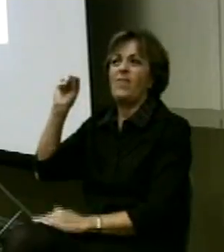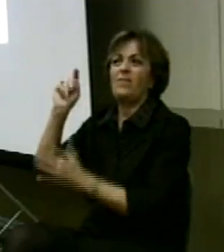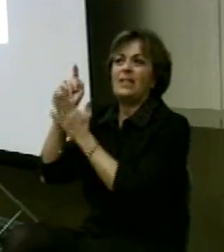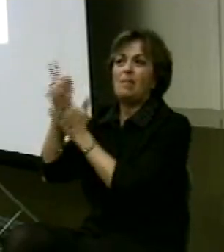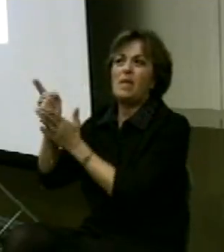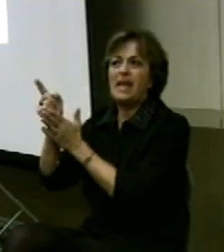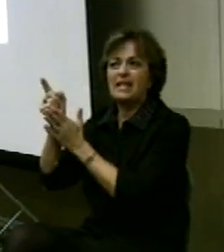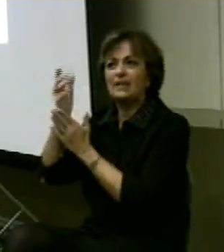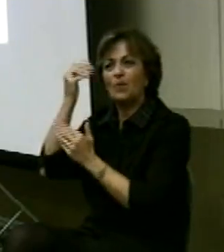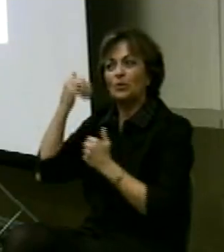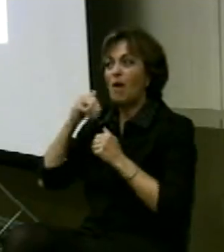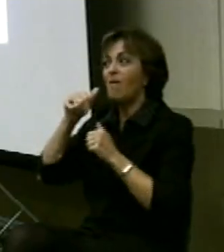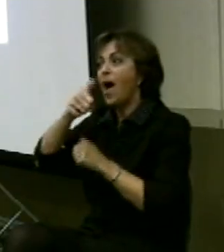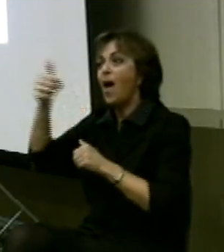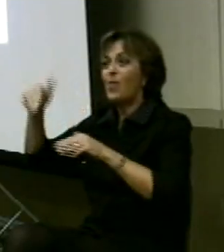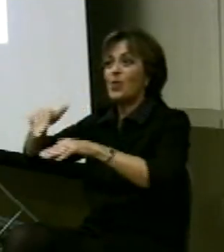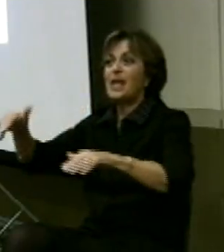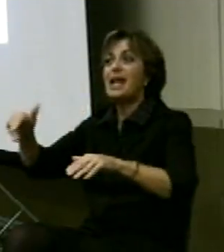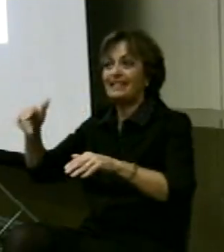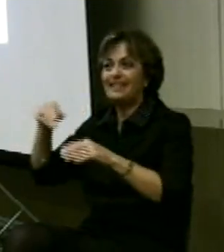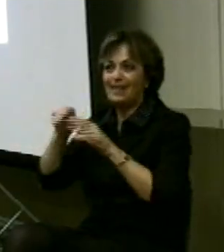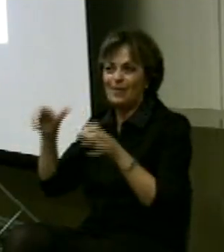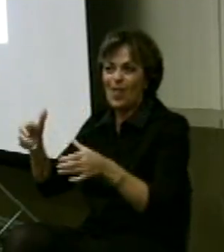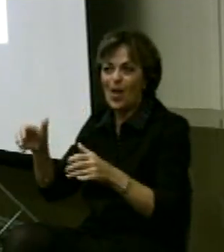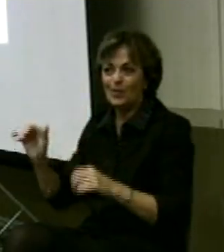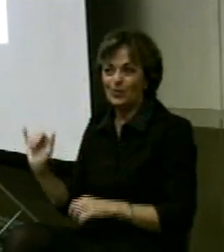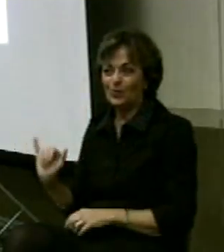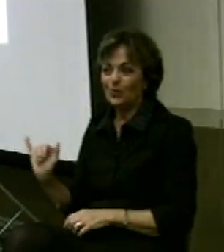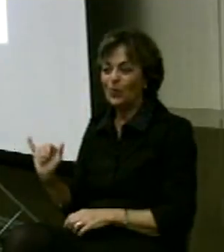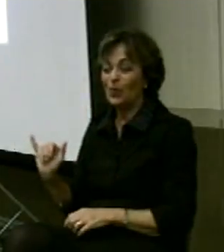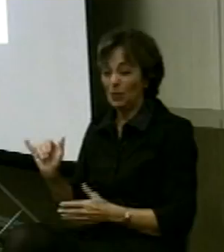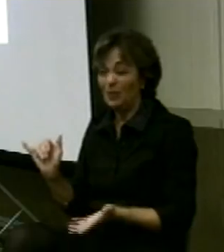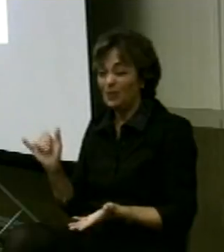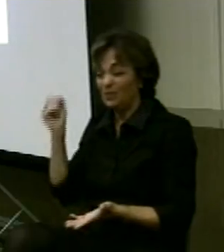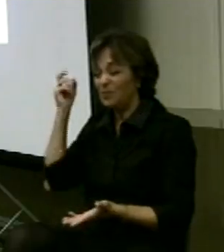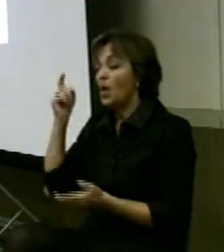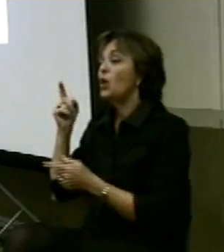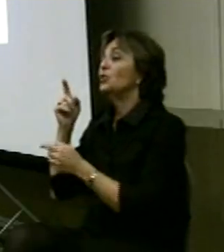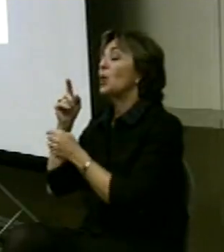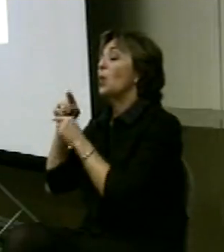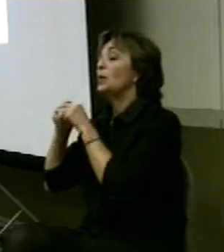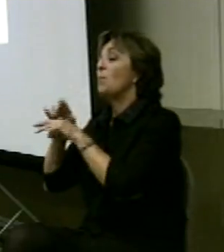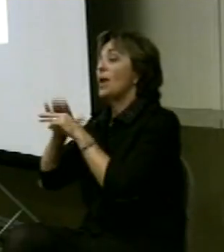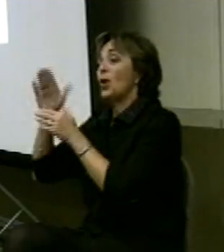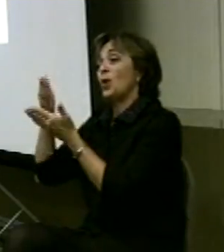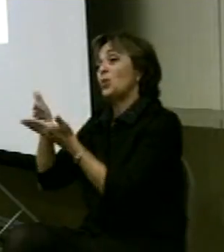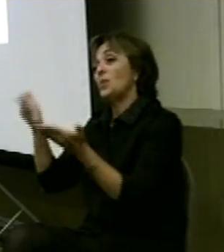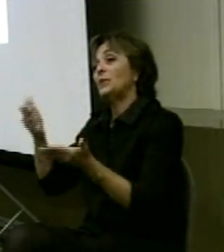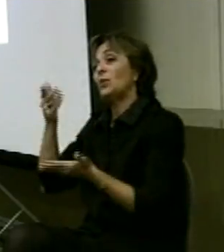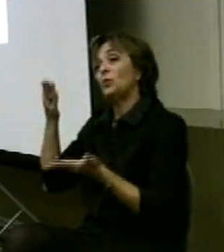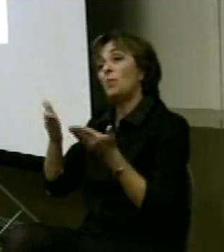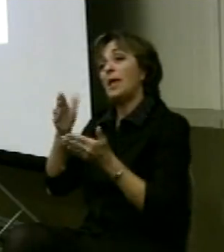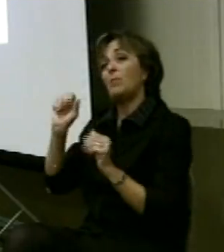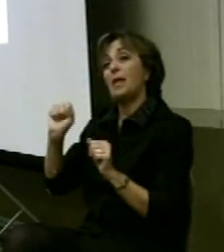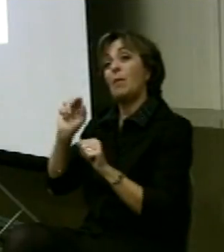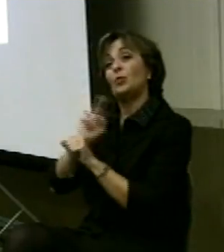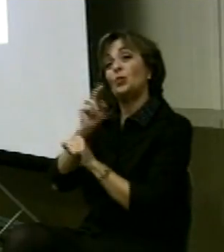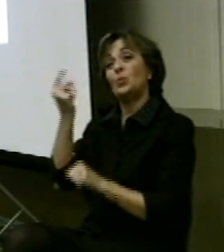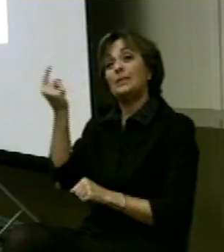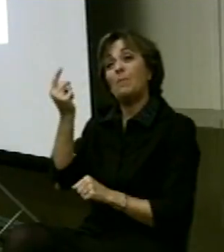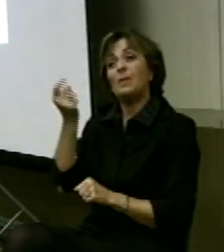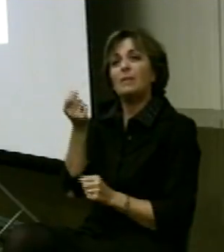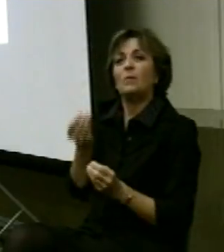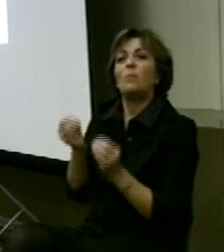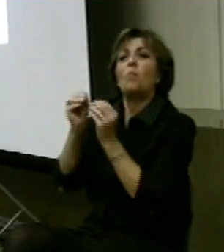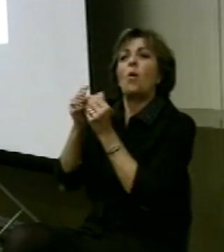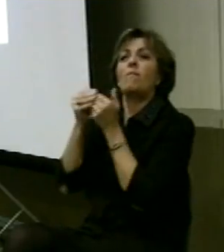all the other kids in your classroom. Does that make sense? So depending on what your resources are, you might be able to use something a little